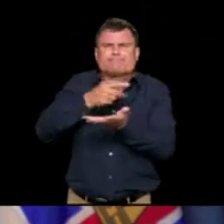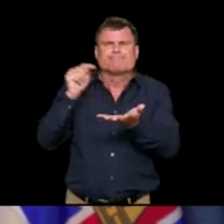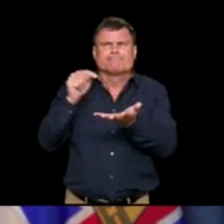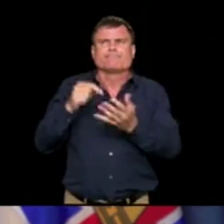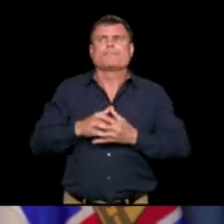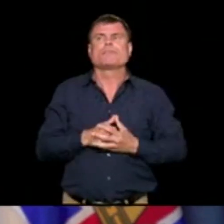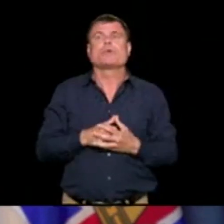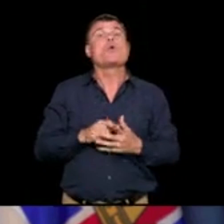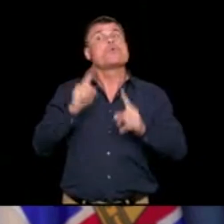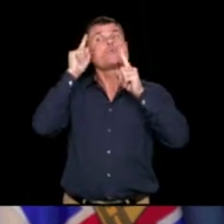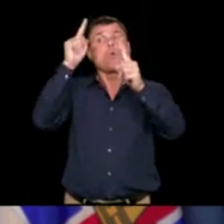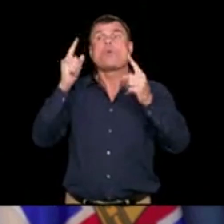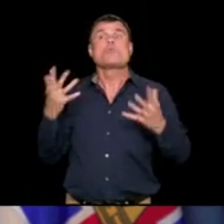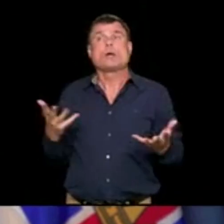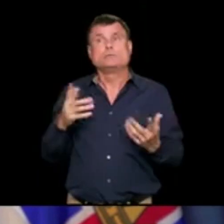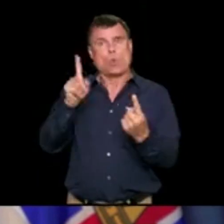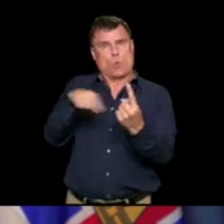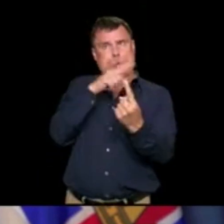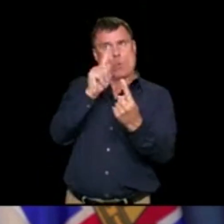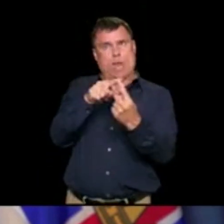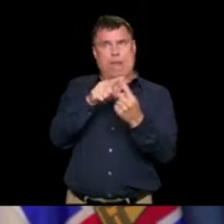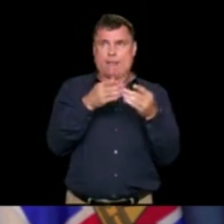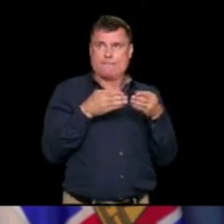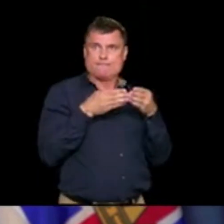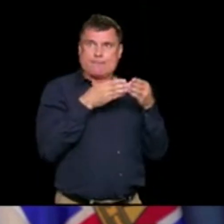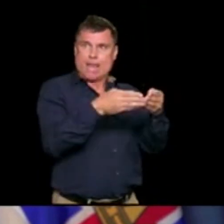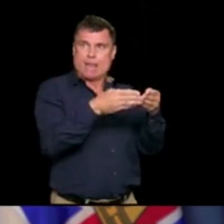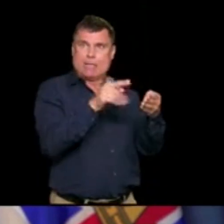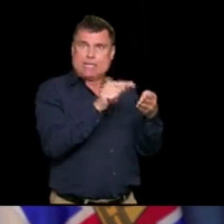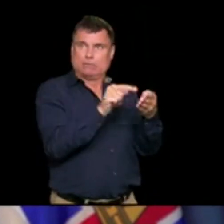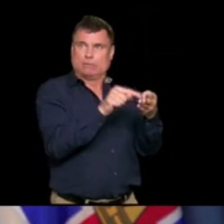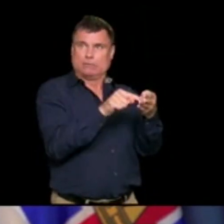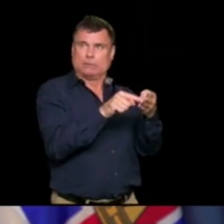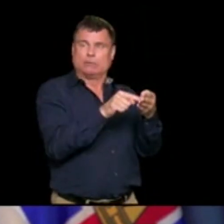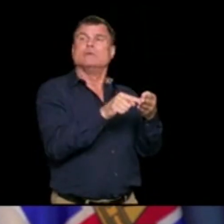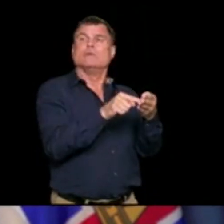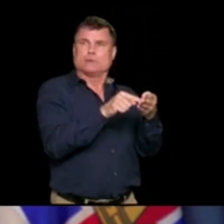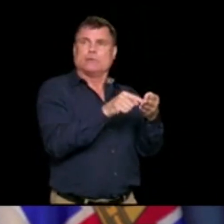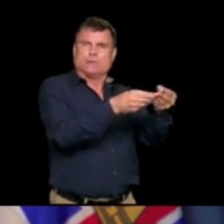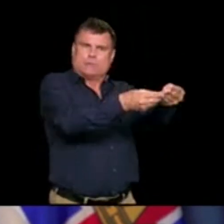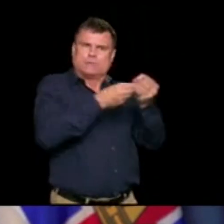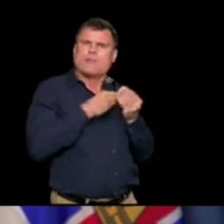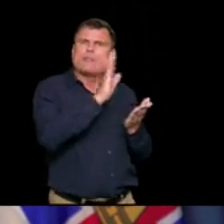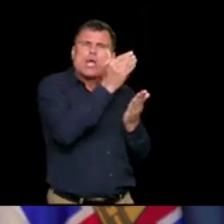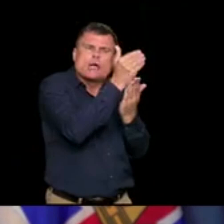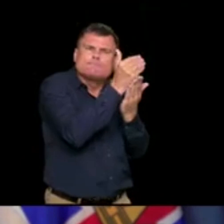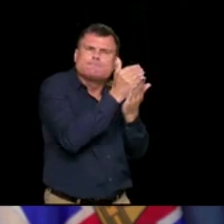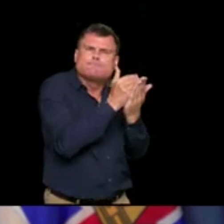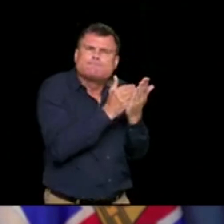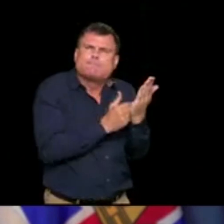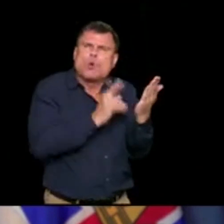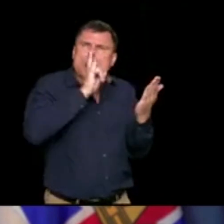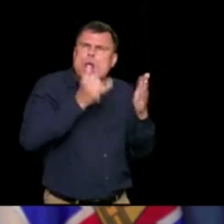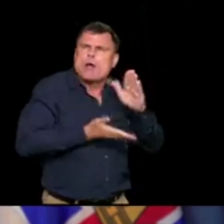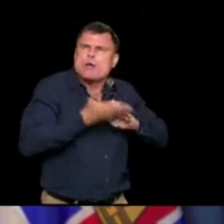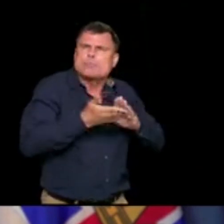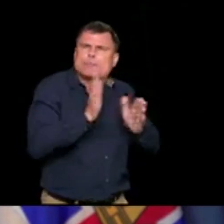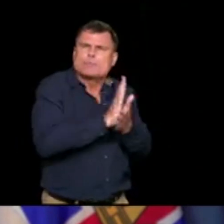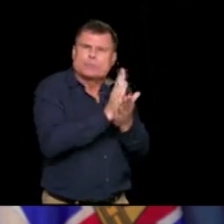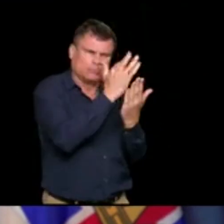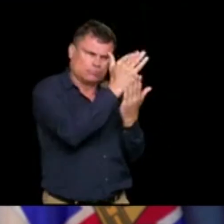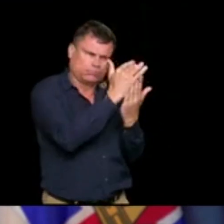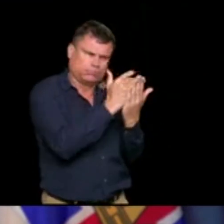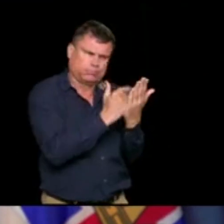BC Ferries. It's working collaboratively to ensure that when BC Ferries is ready to bring forward a comprehensive relief